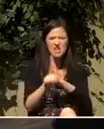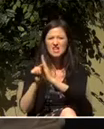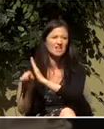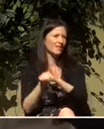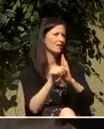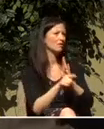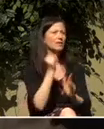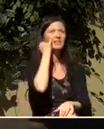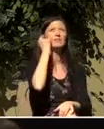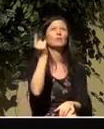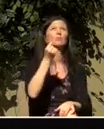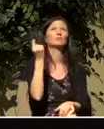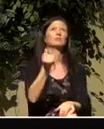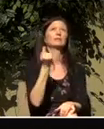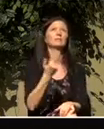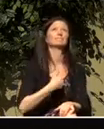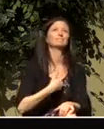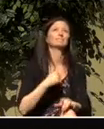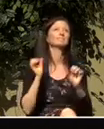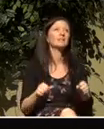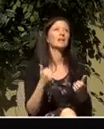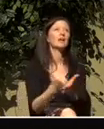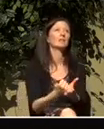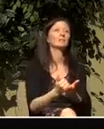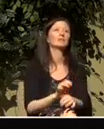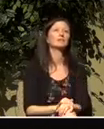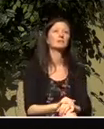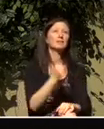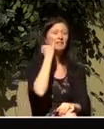If only I hadn't